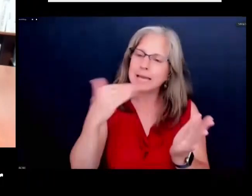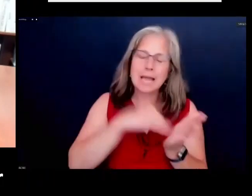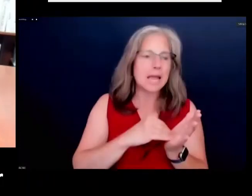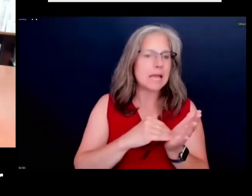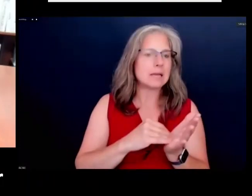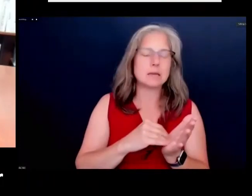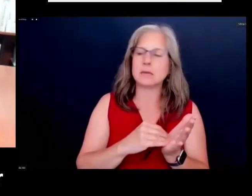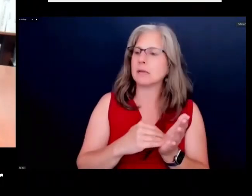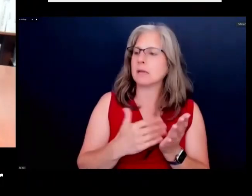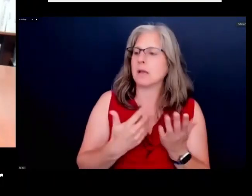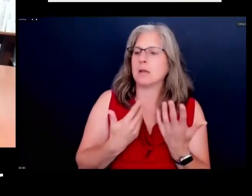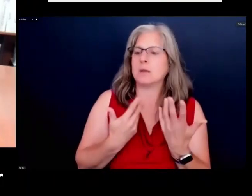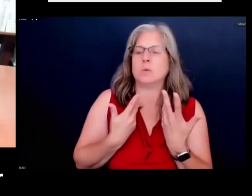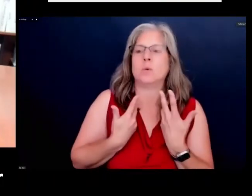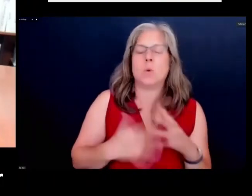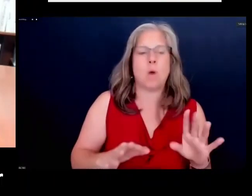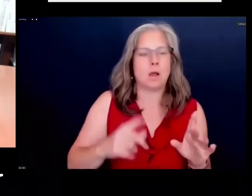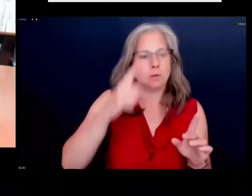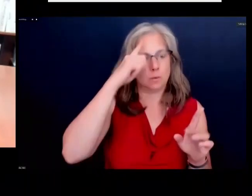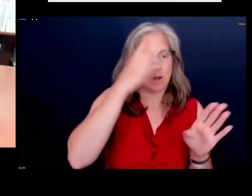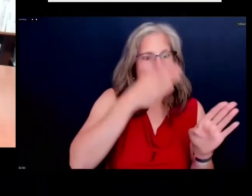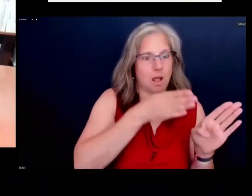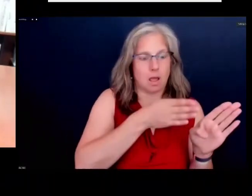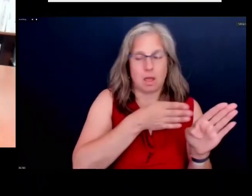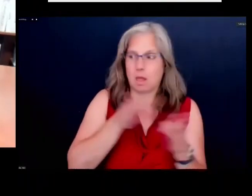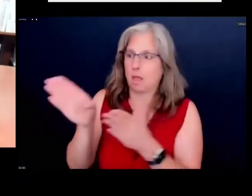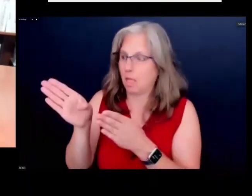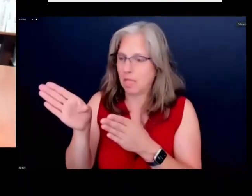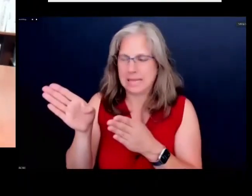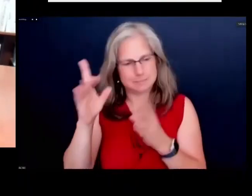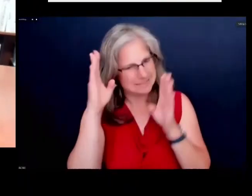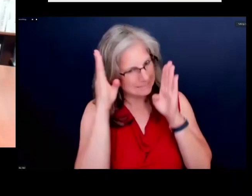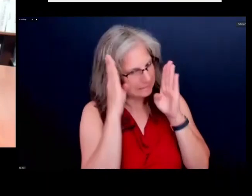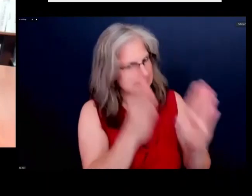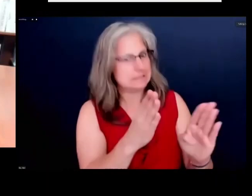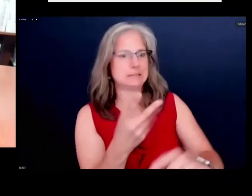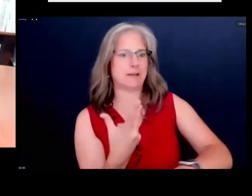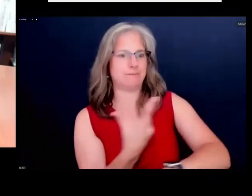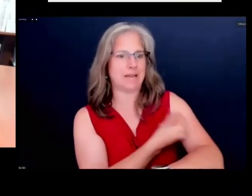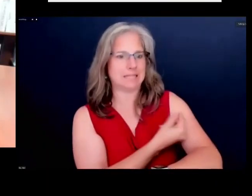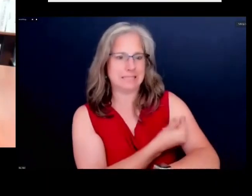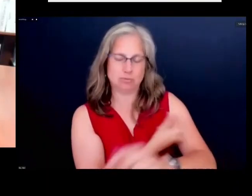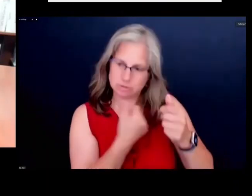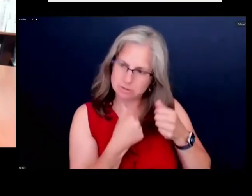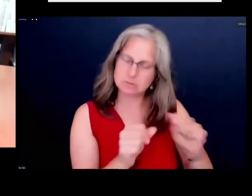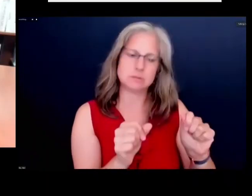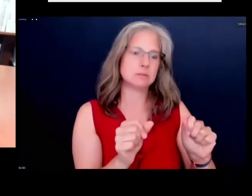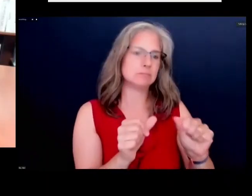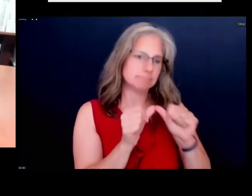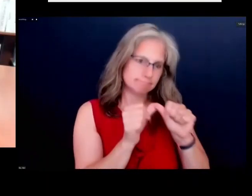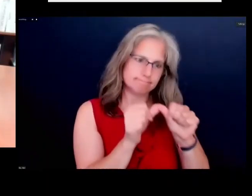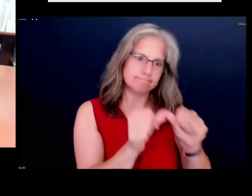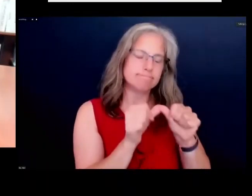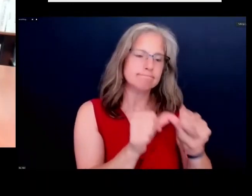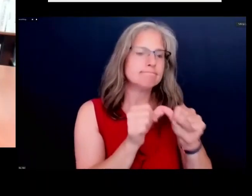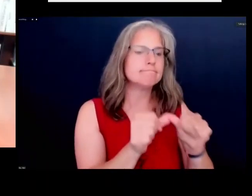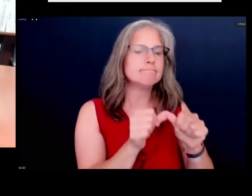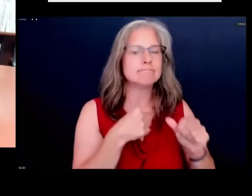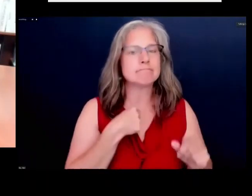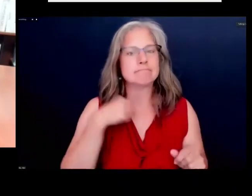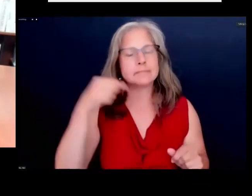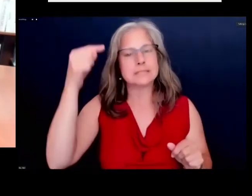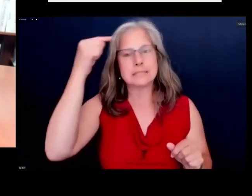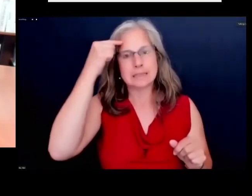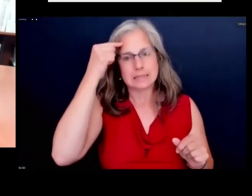don't want to pivot away from the vaccination efforts.